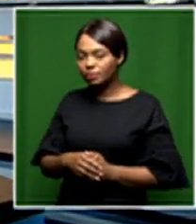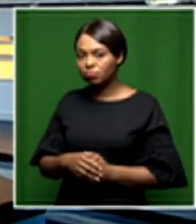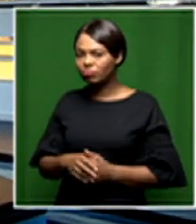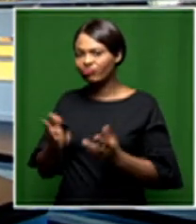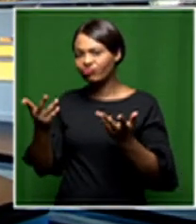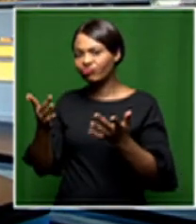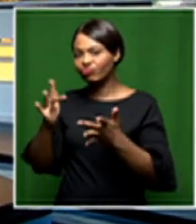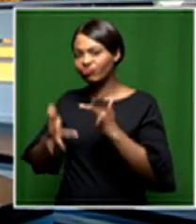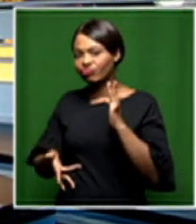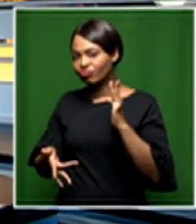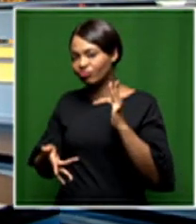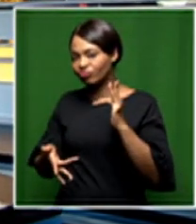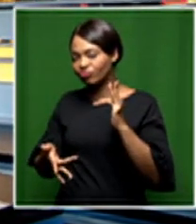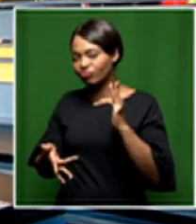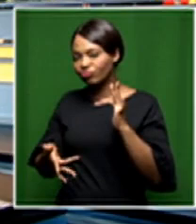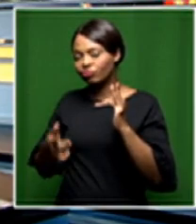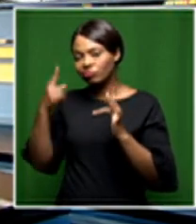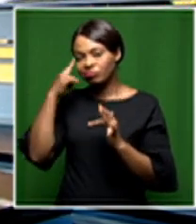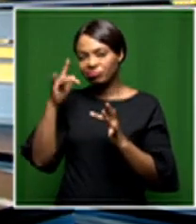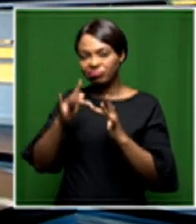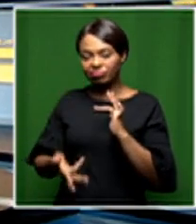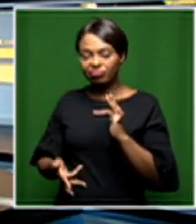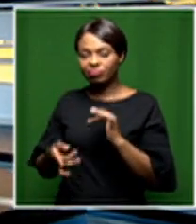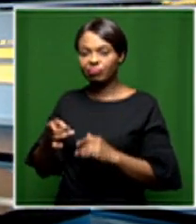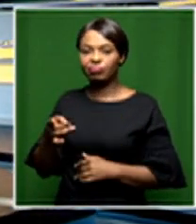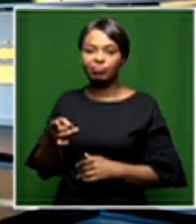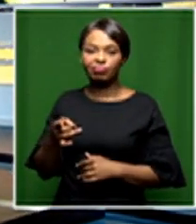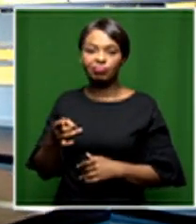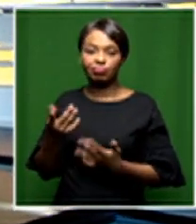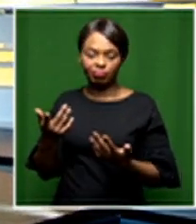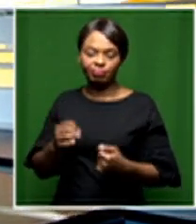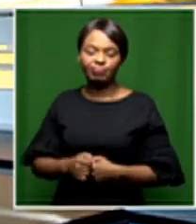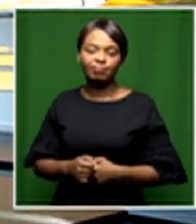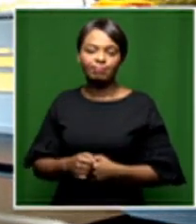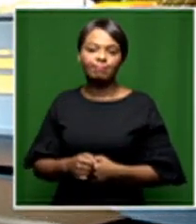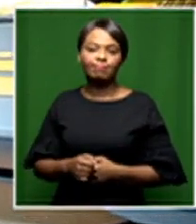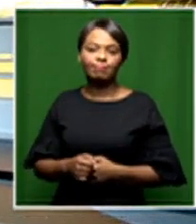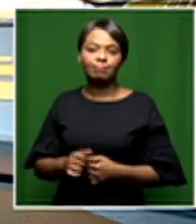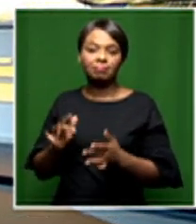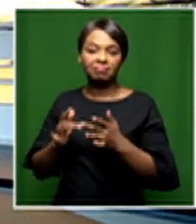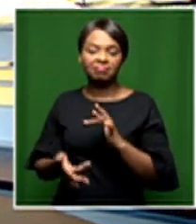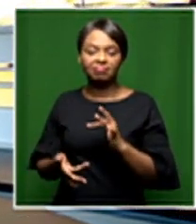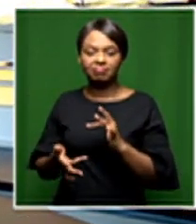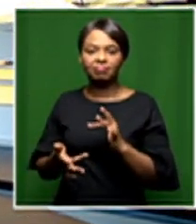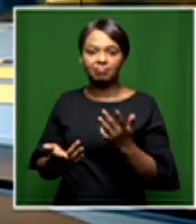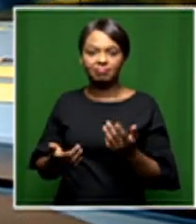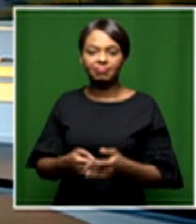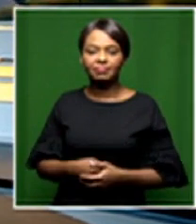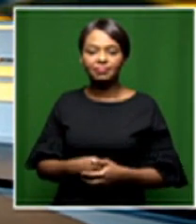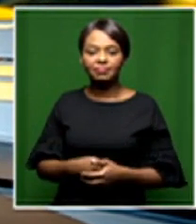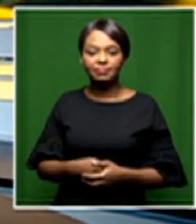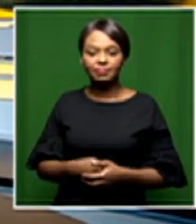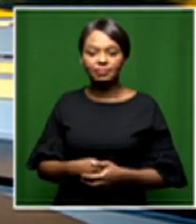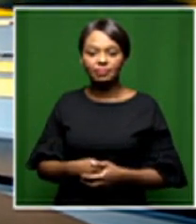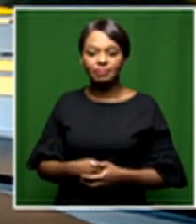Okay, it seems we may have just lost that connection to Professor Booysen there. I think it